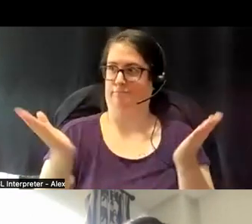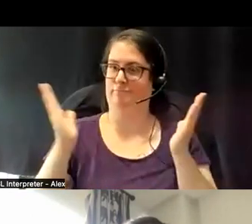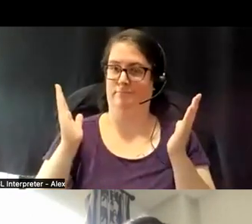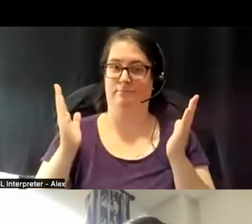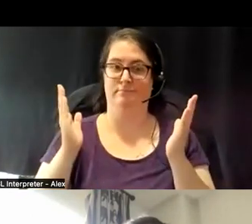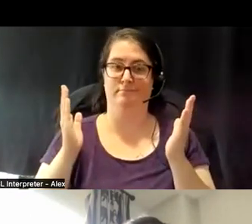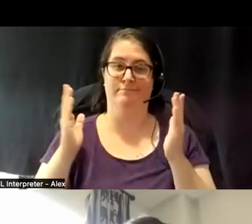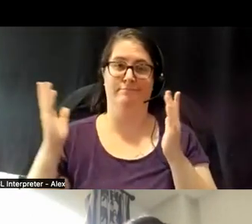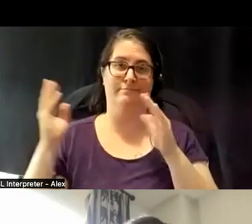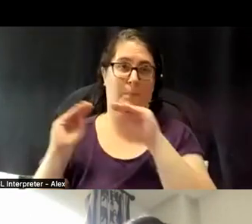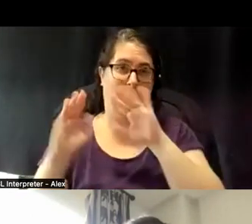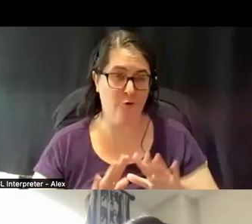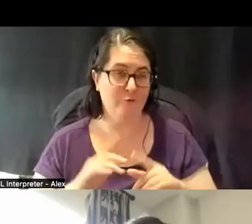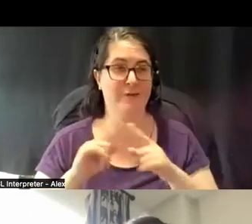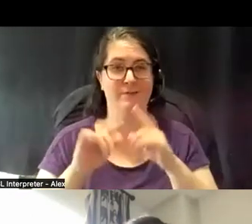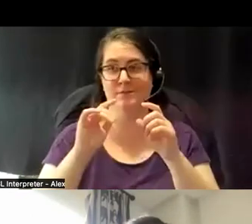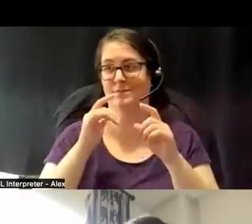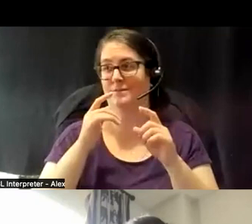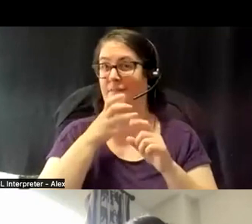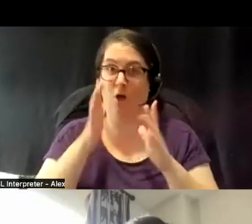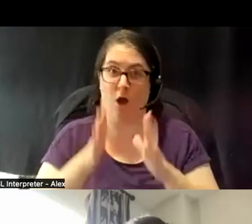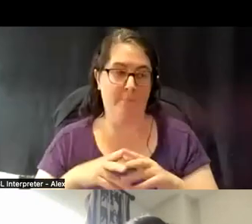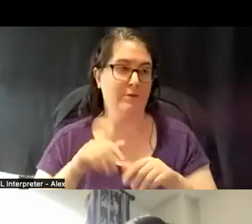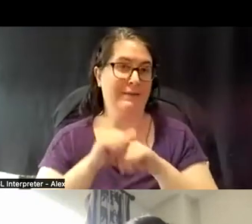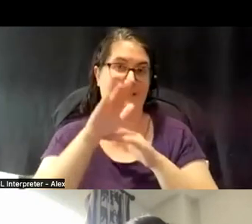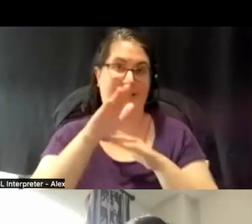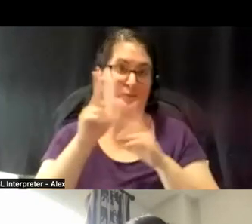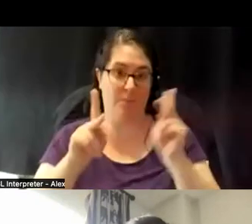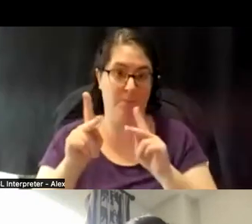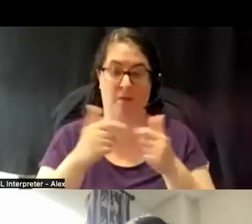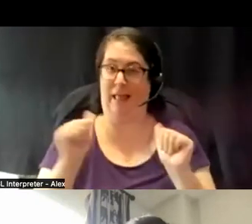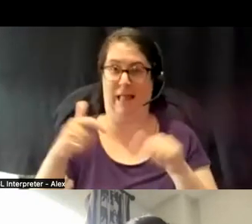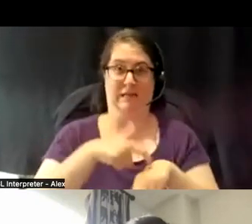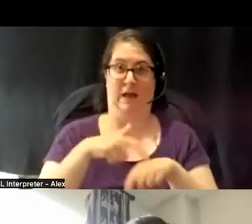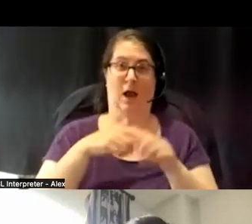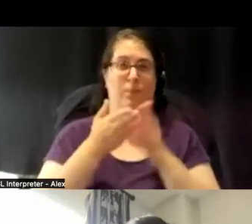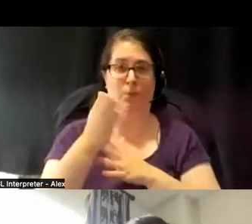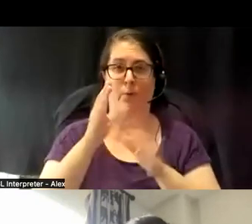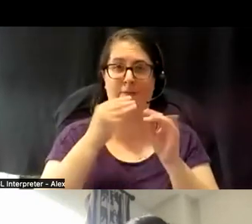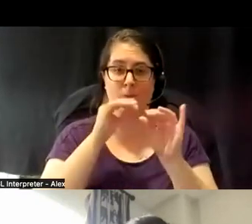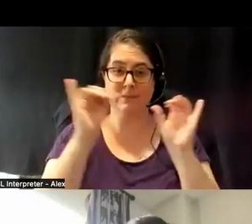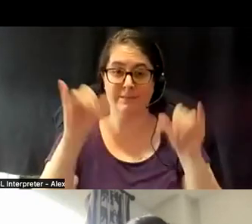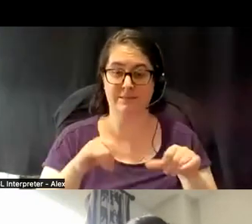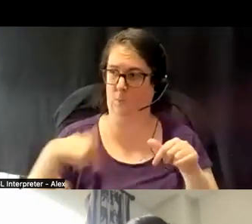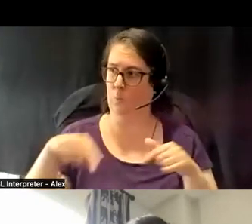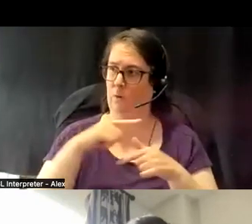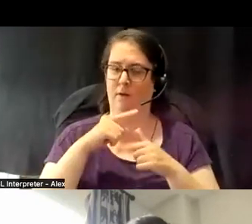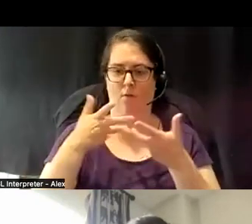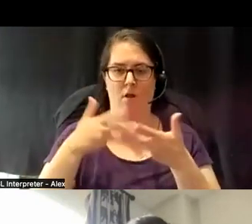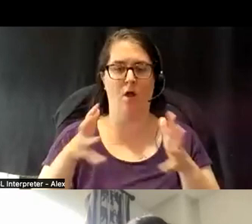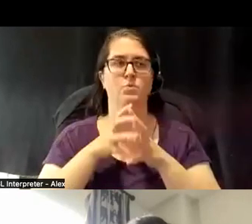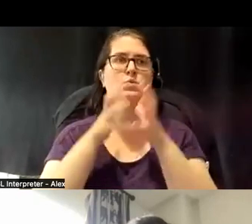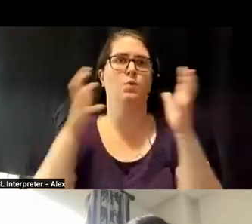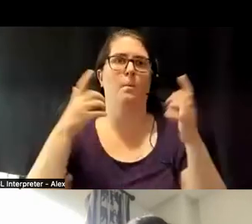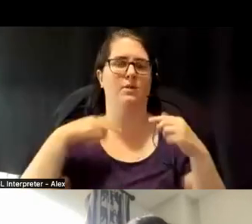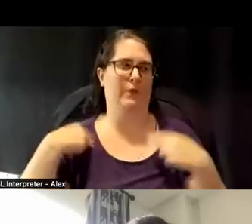migrant workers, farmers, delivery folks, etc., at all points in the food system. We have collectively lost so much of our